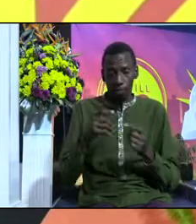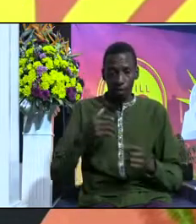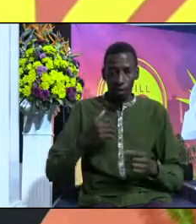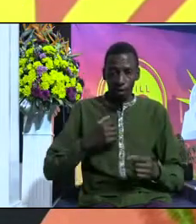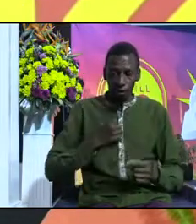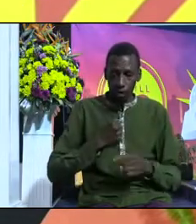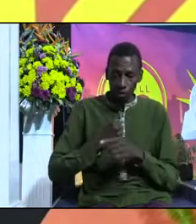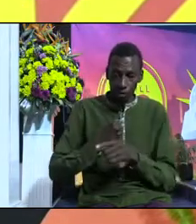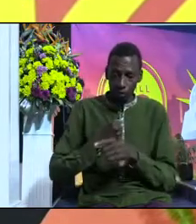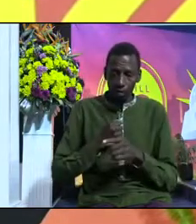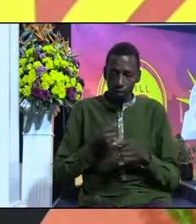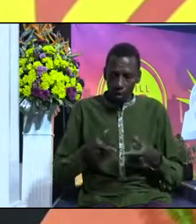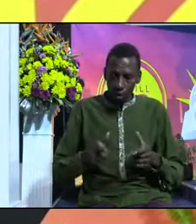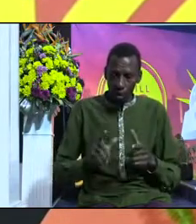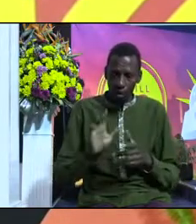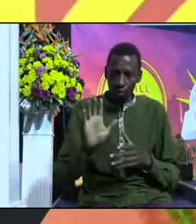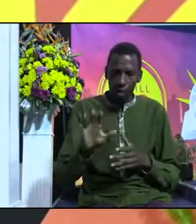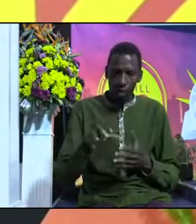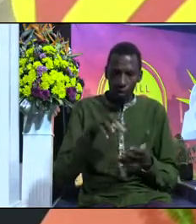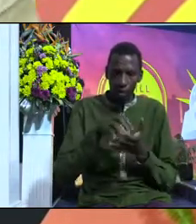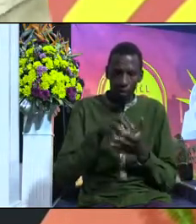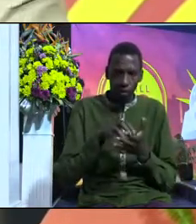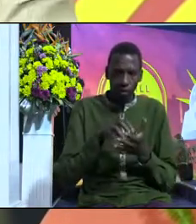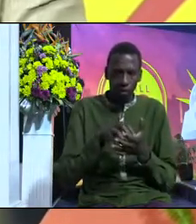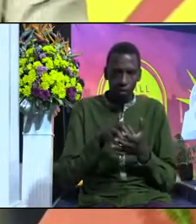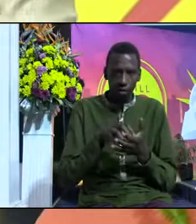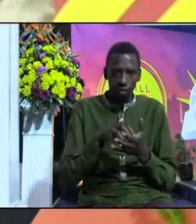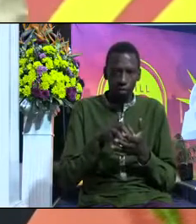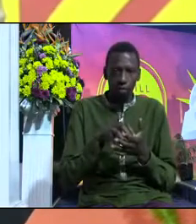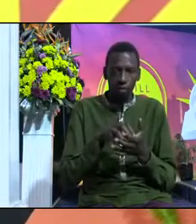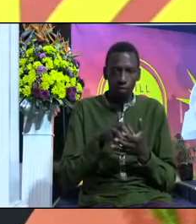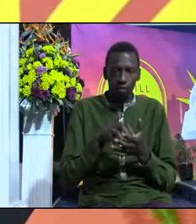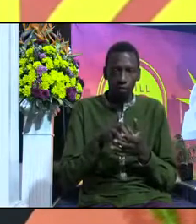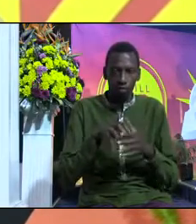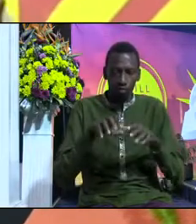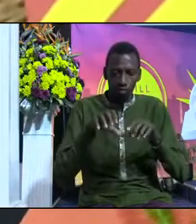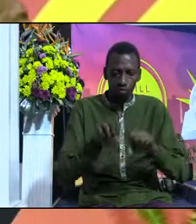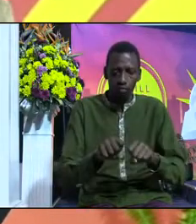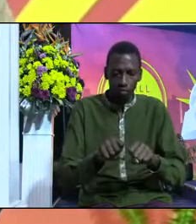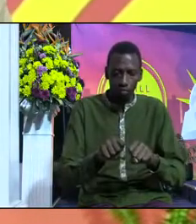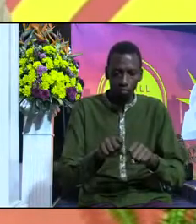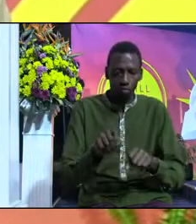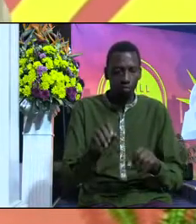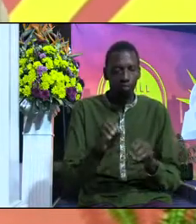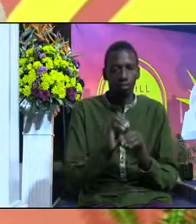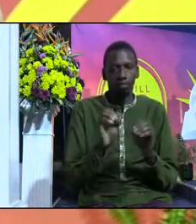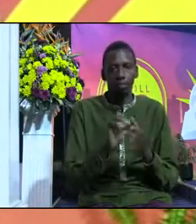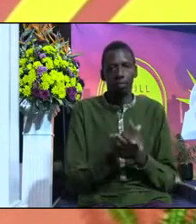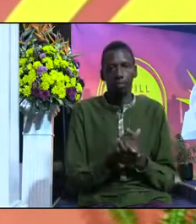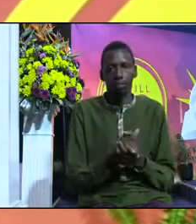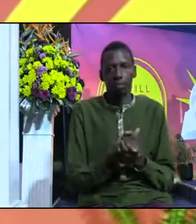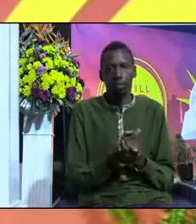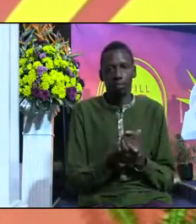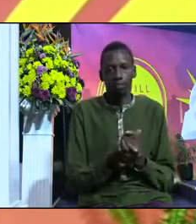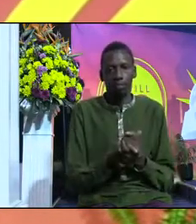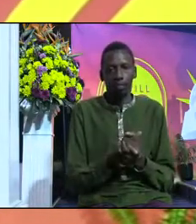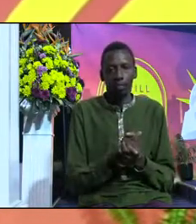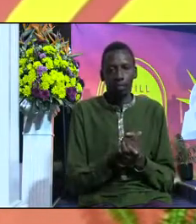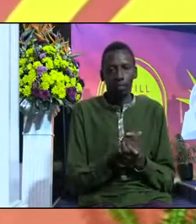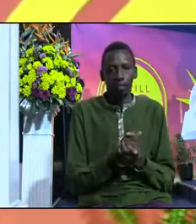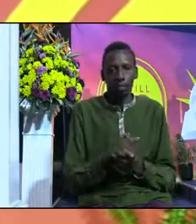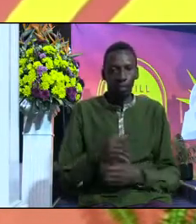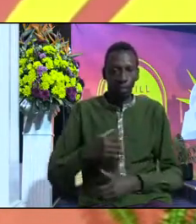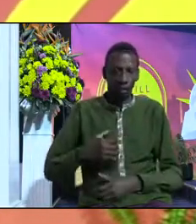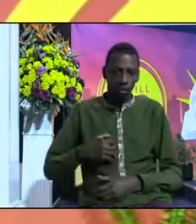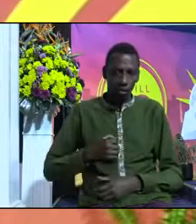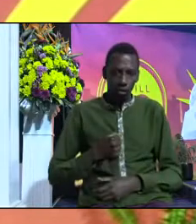not allow his circumstances to circumscribe his possibilities.